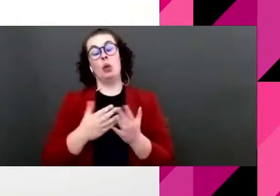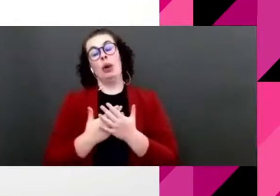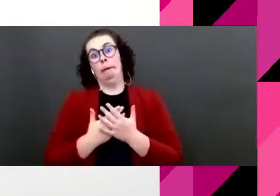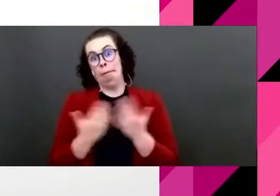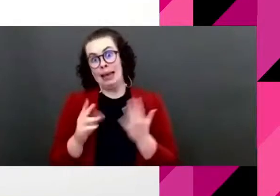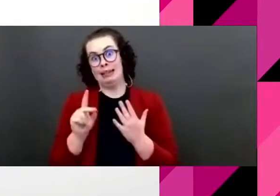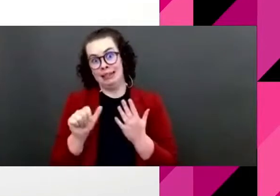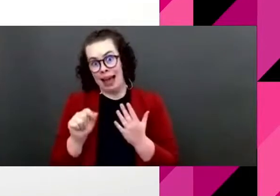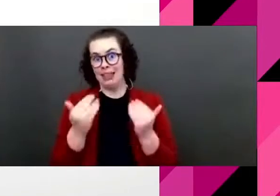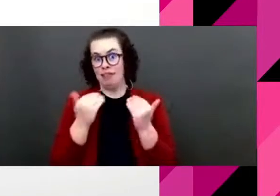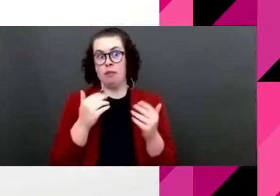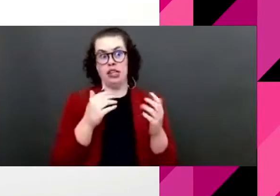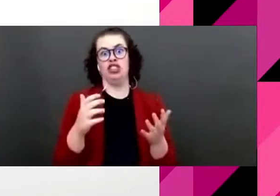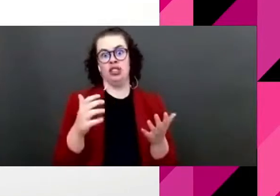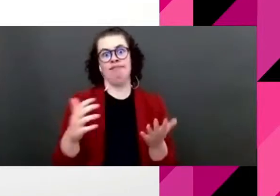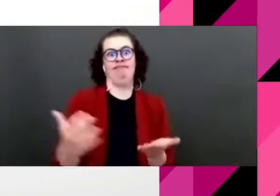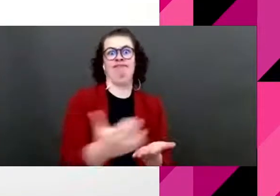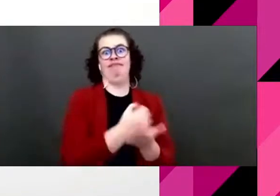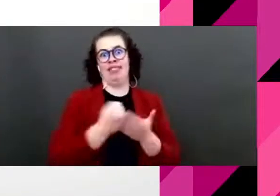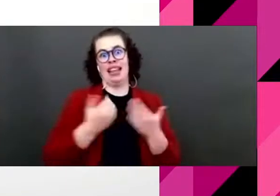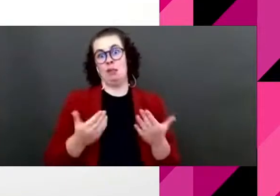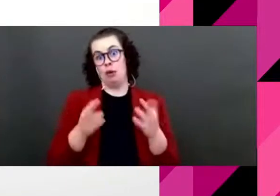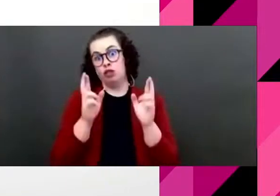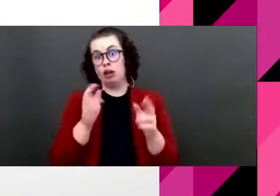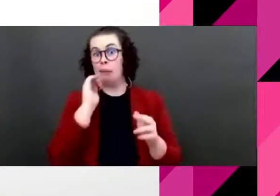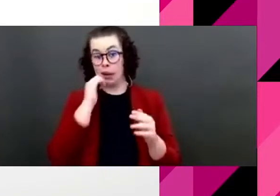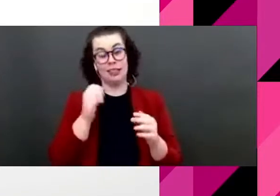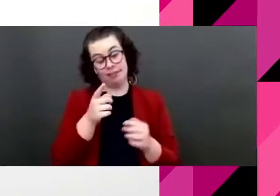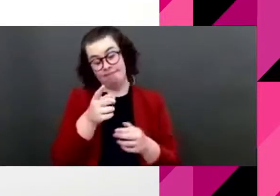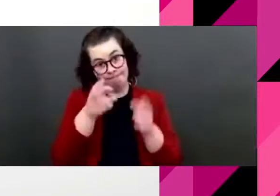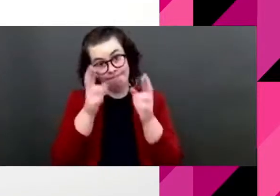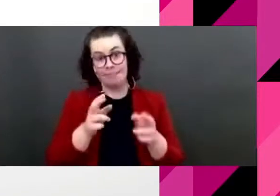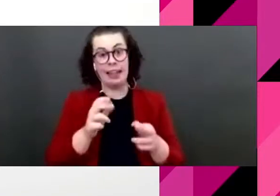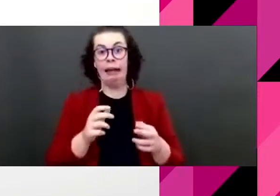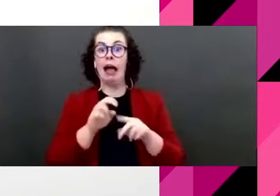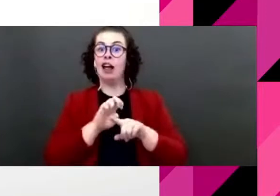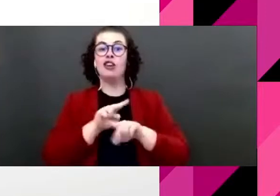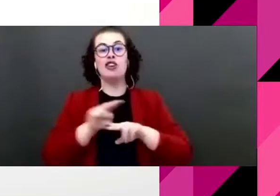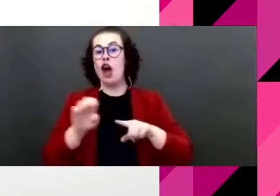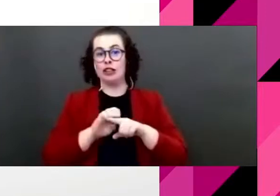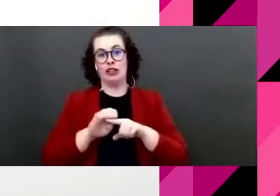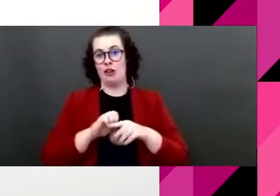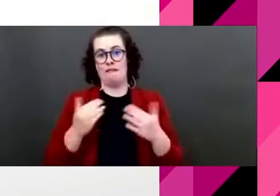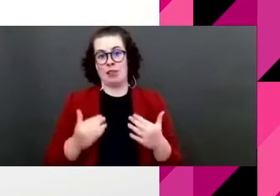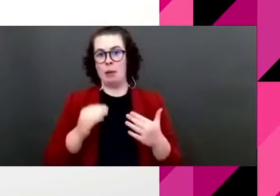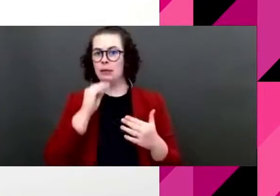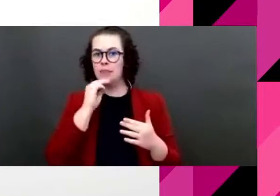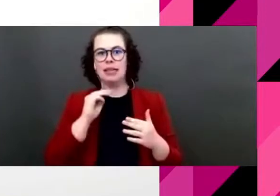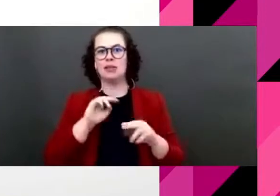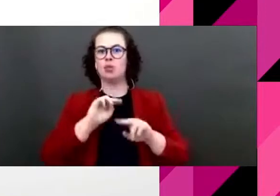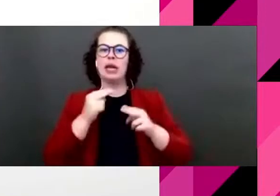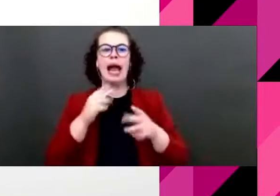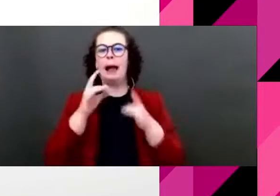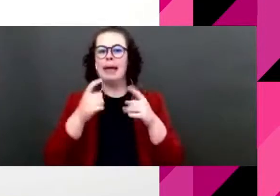because we don't have enough right now to make the type of evidence-based decisions we want to be able to make.